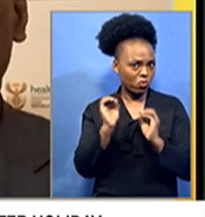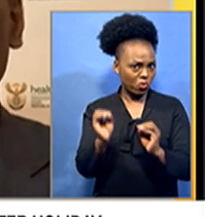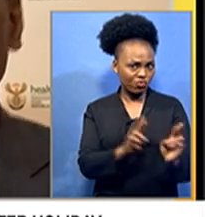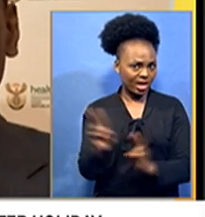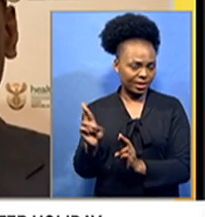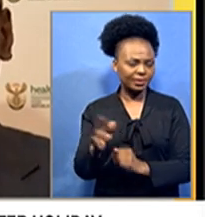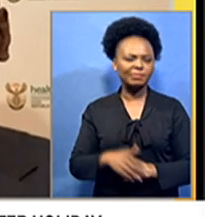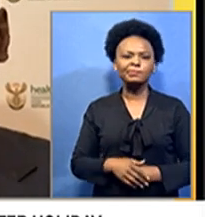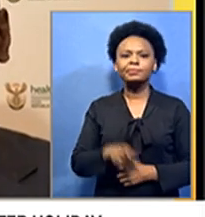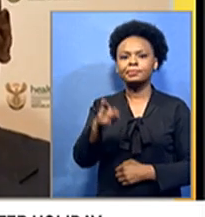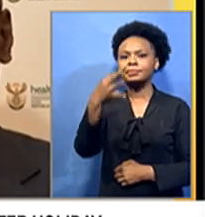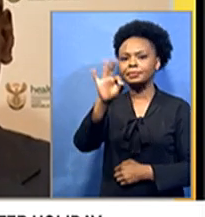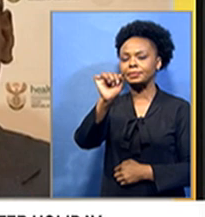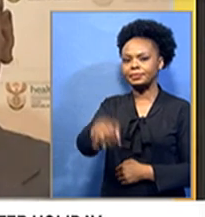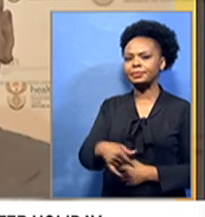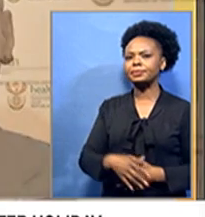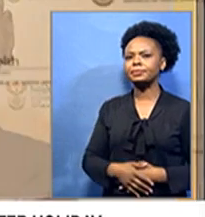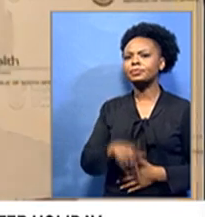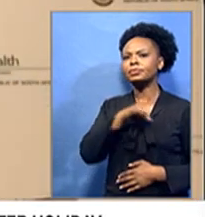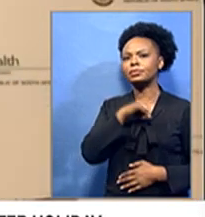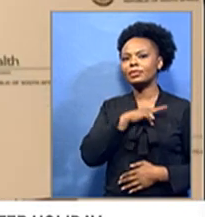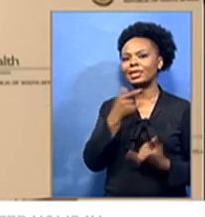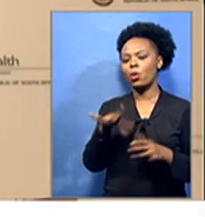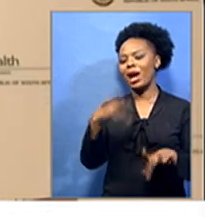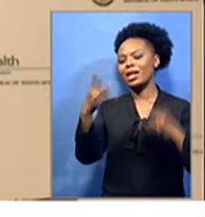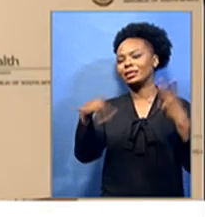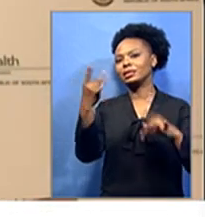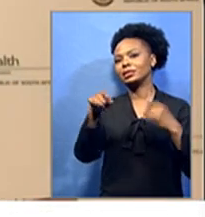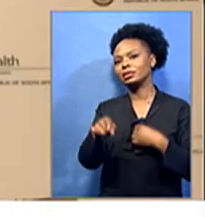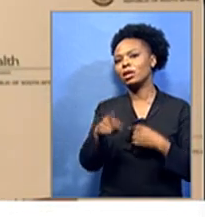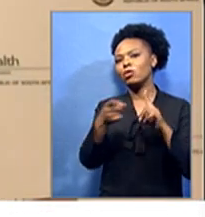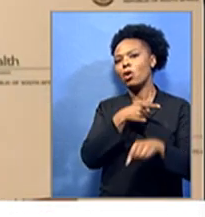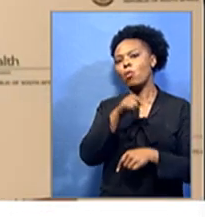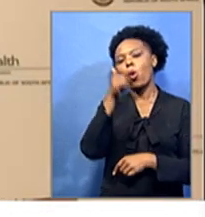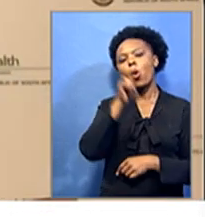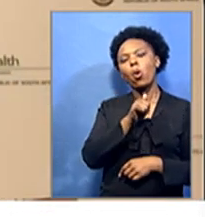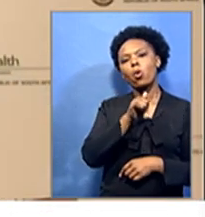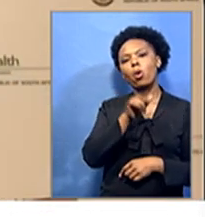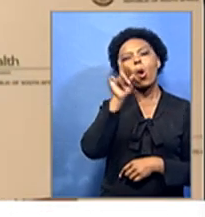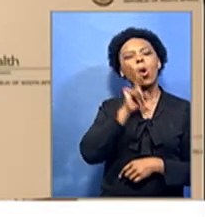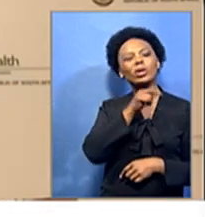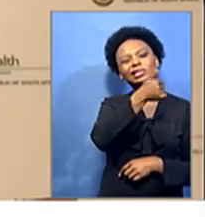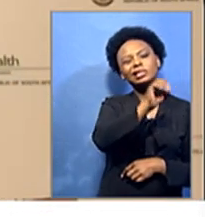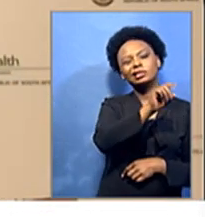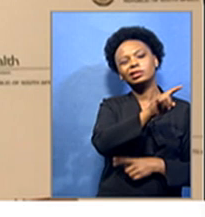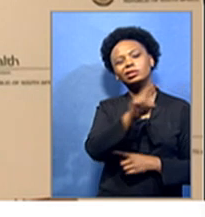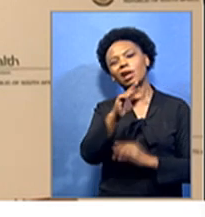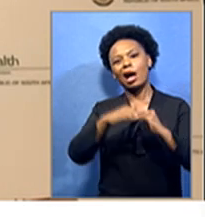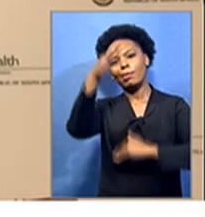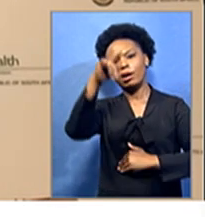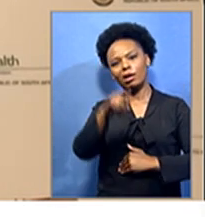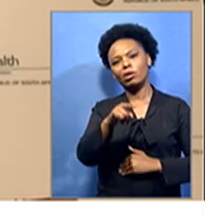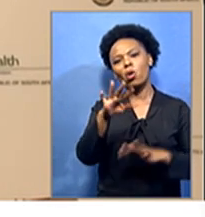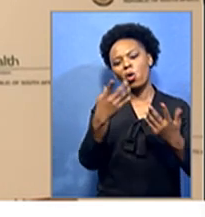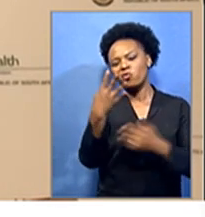correct. They've actually done an analysis. The old age from 60 and above and from 40 to 60 is actually a